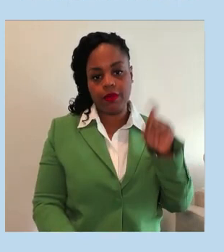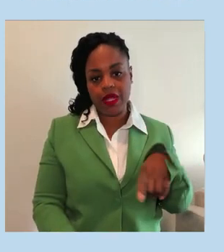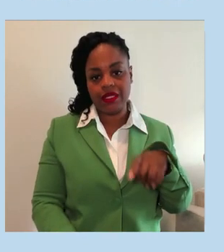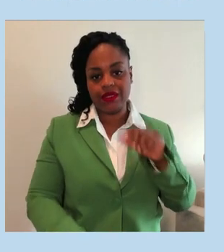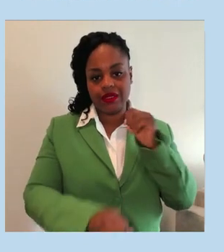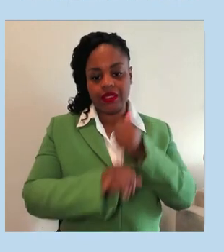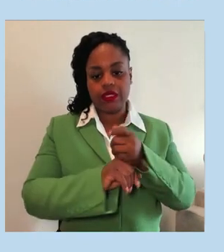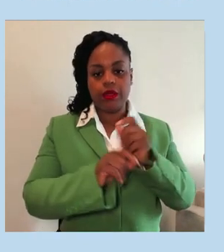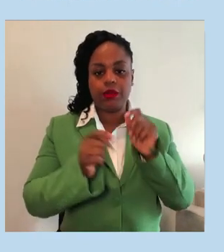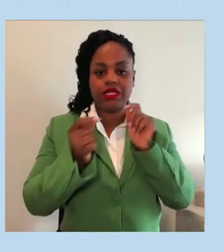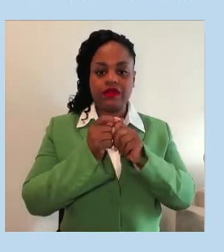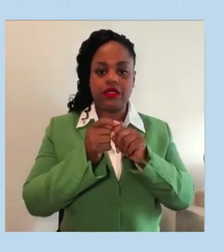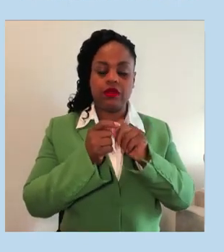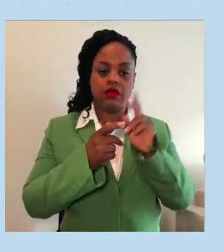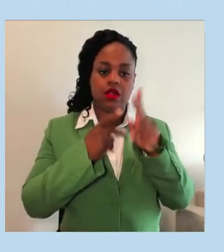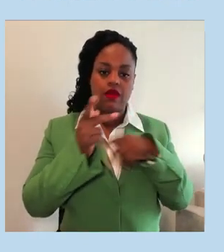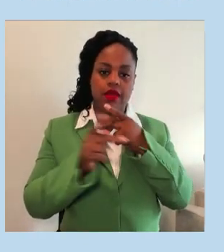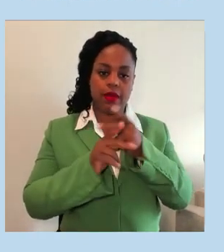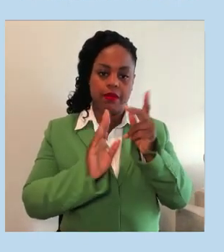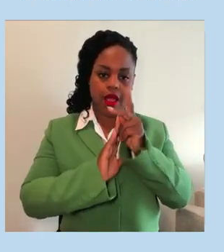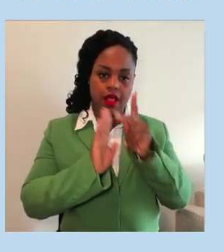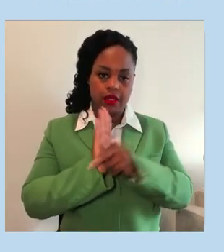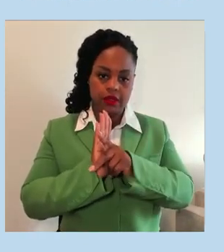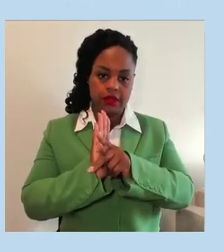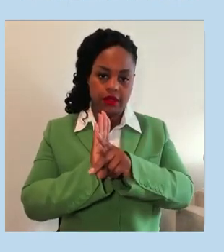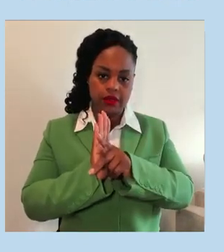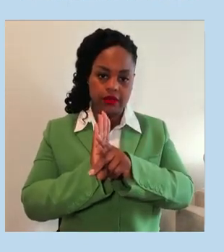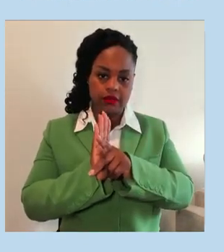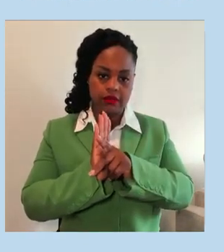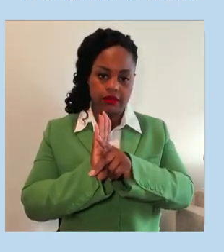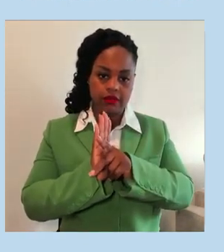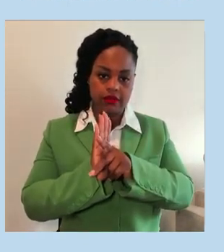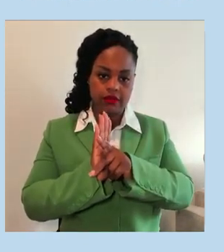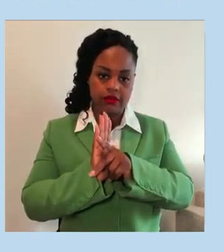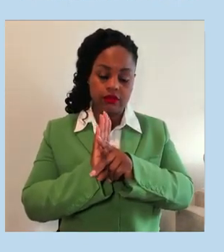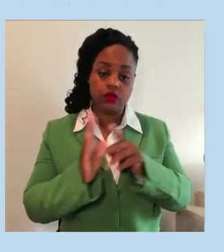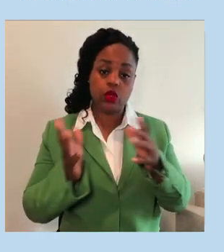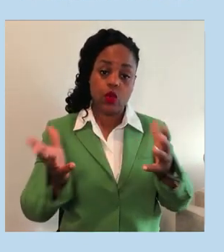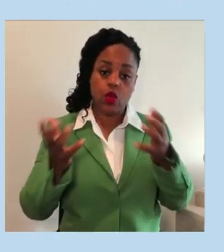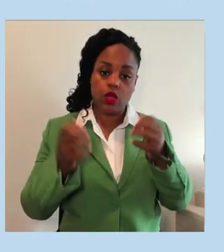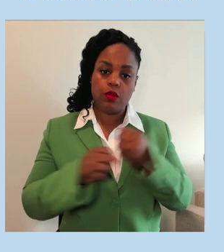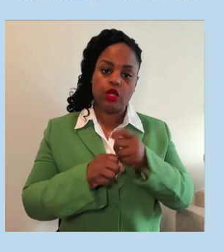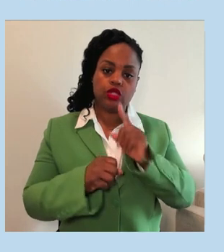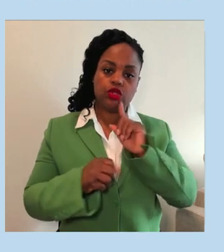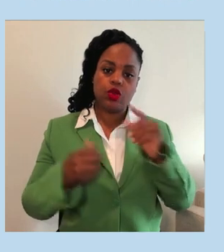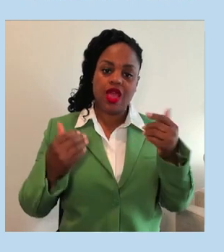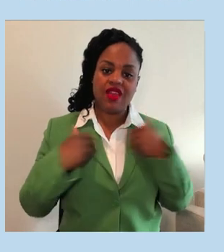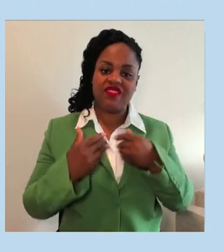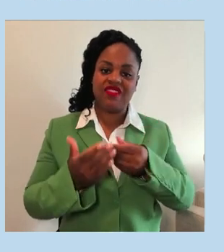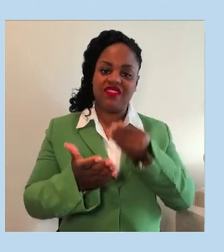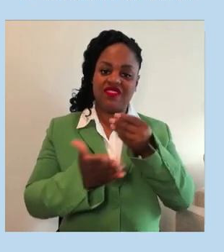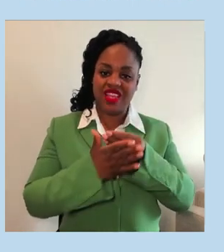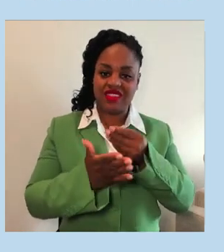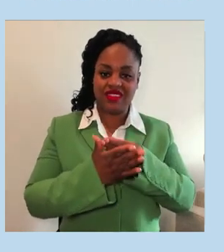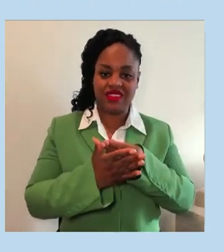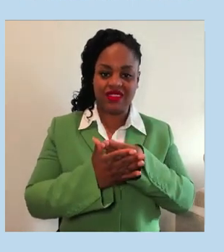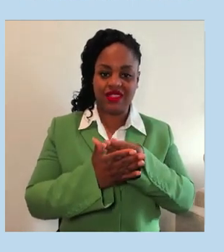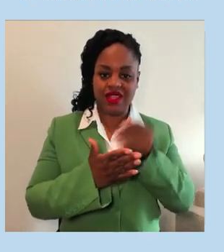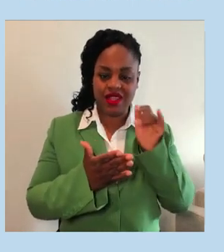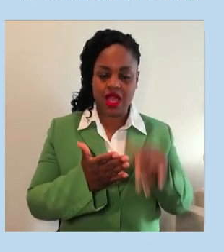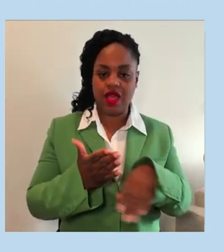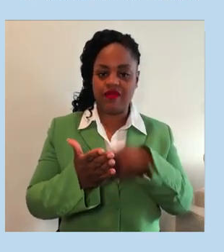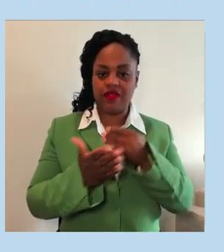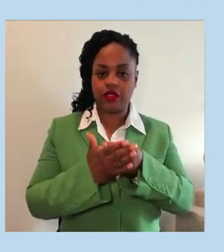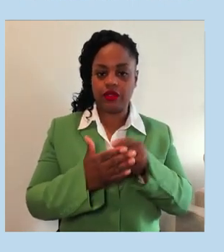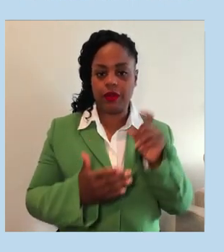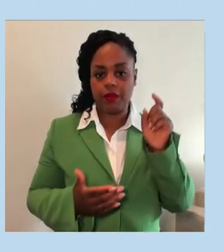need to make sure that we have available funding that is pushing for the provision of healthcare services for all and